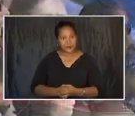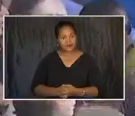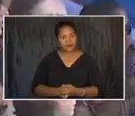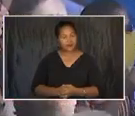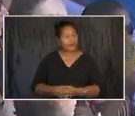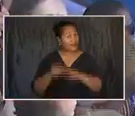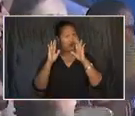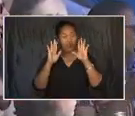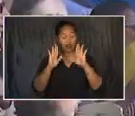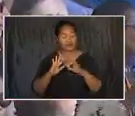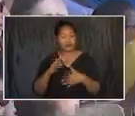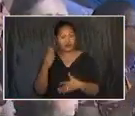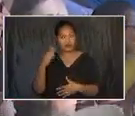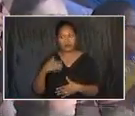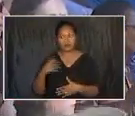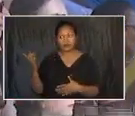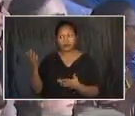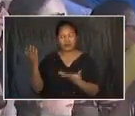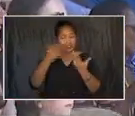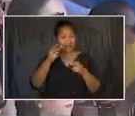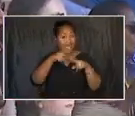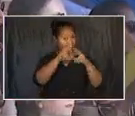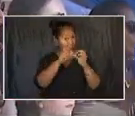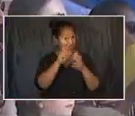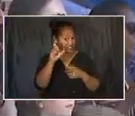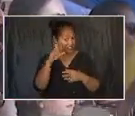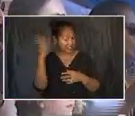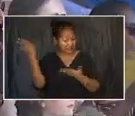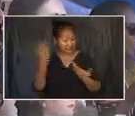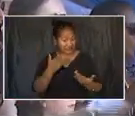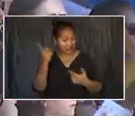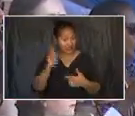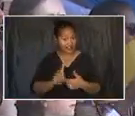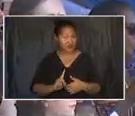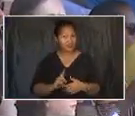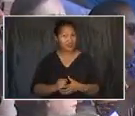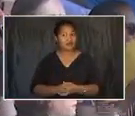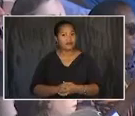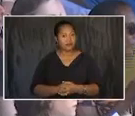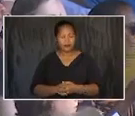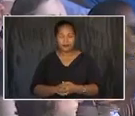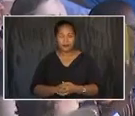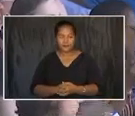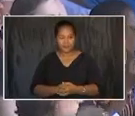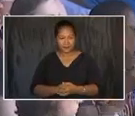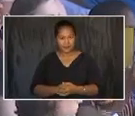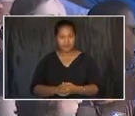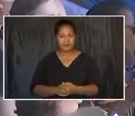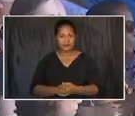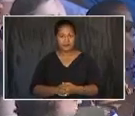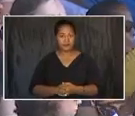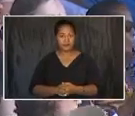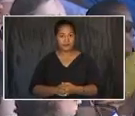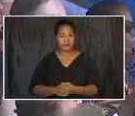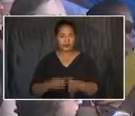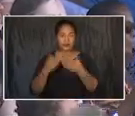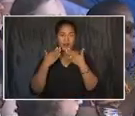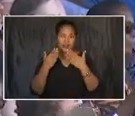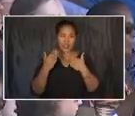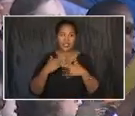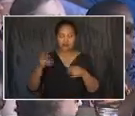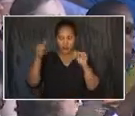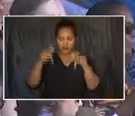Wonderful coverage as we see the diplomatic corps and also defense advisors from foreign missions that are based